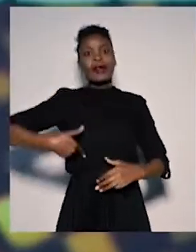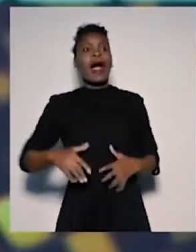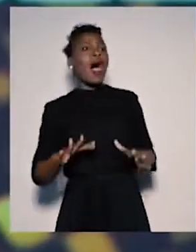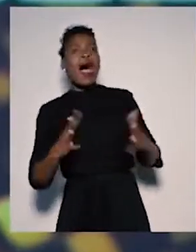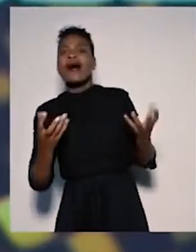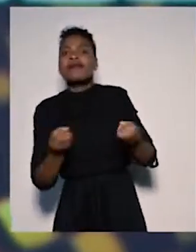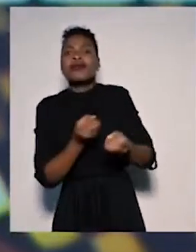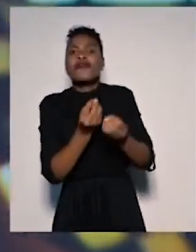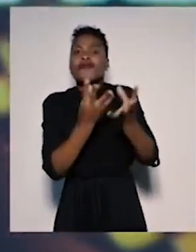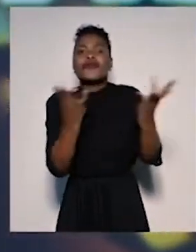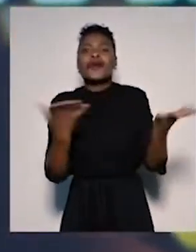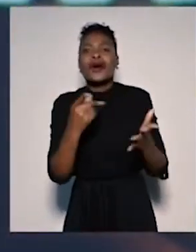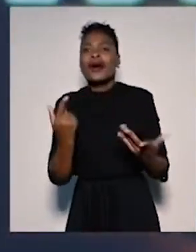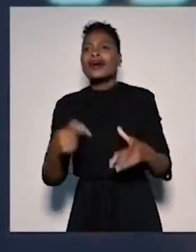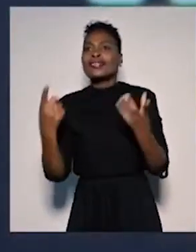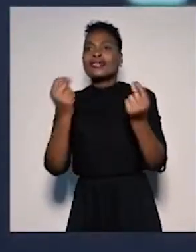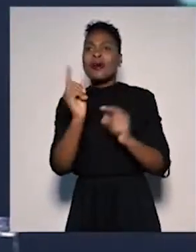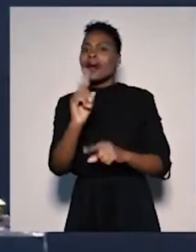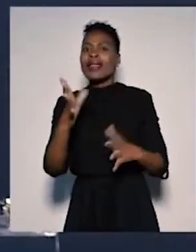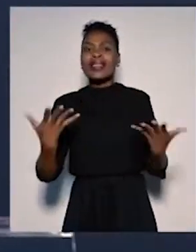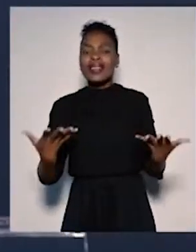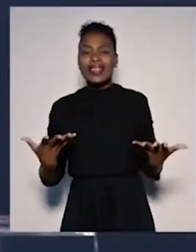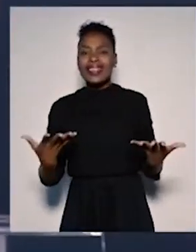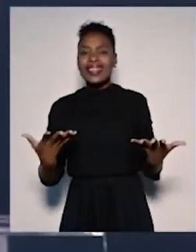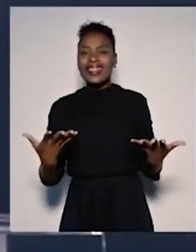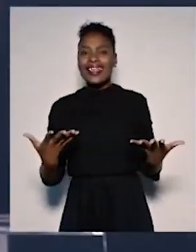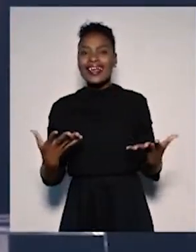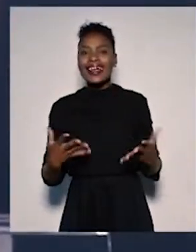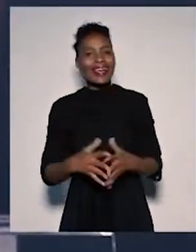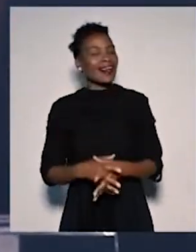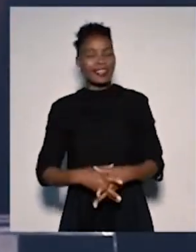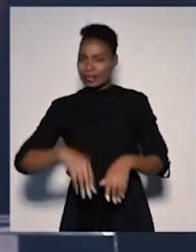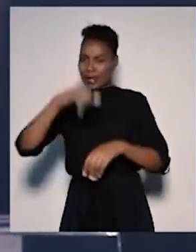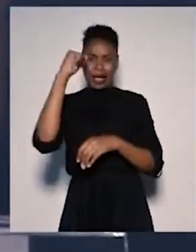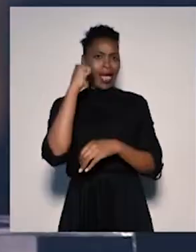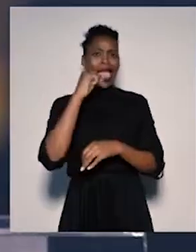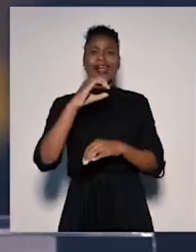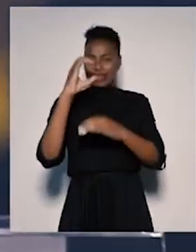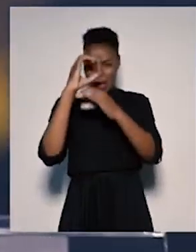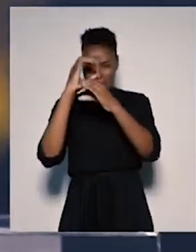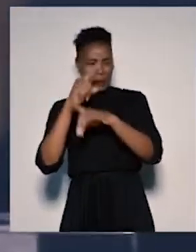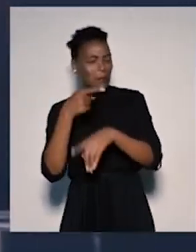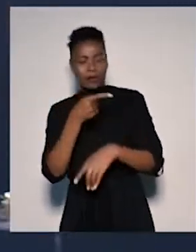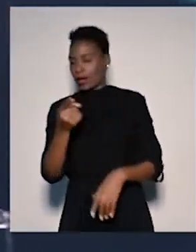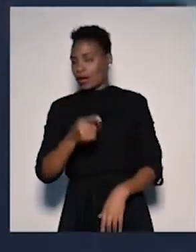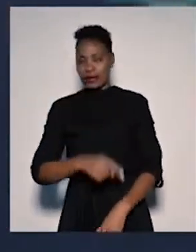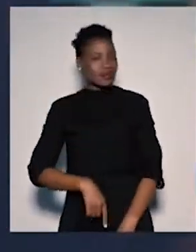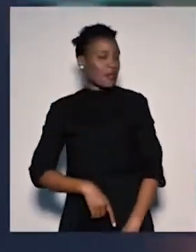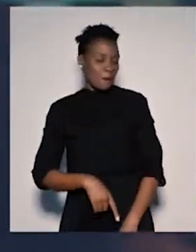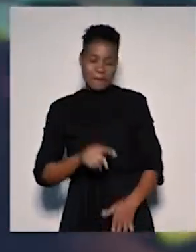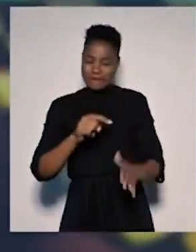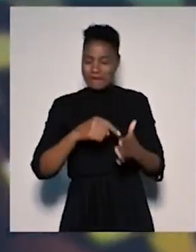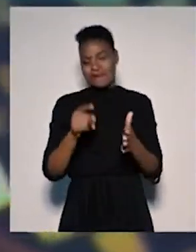How many of you have? What did they do on the screen? These camera people, they are very naughty.